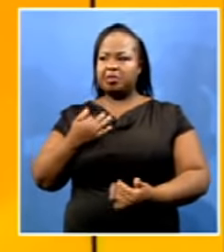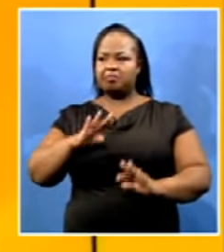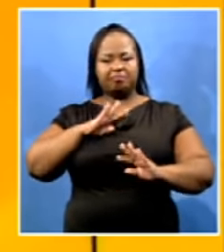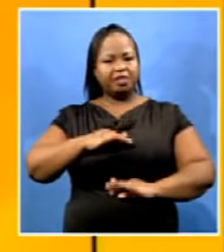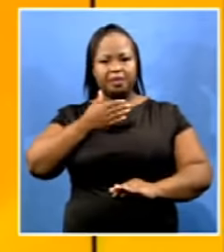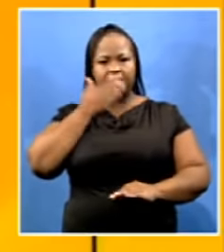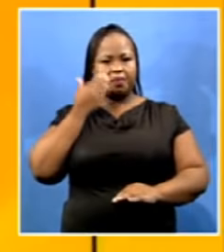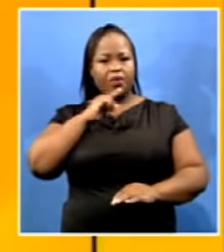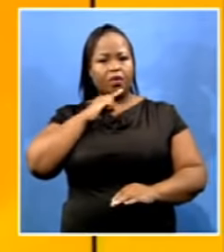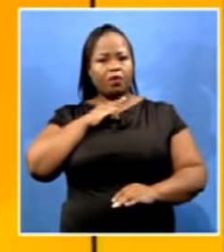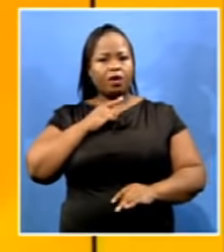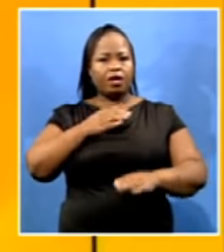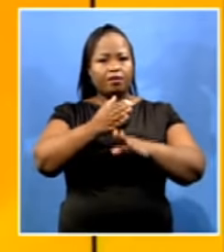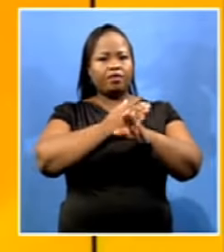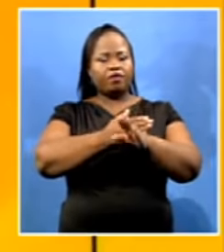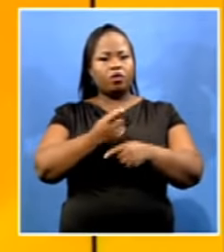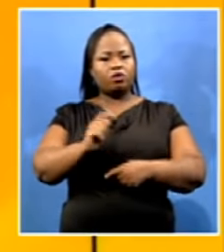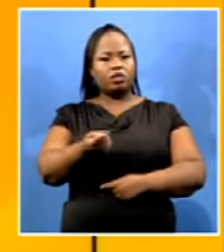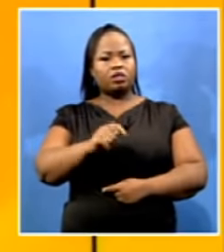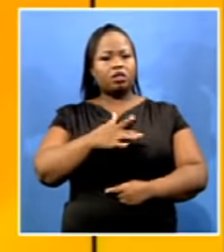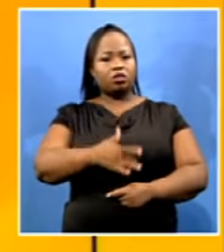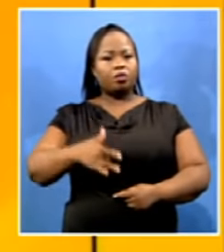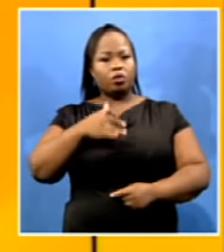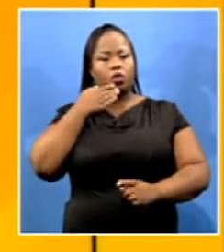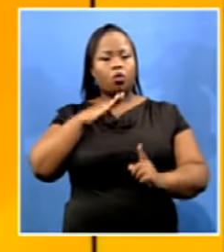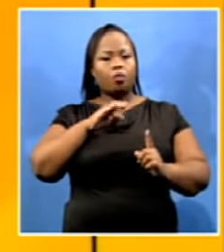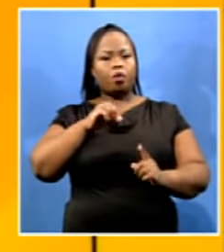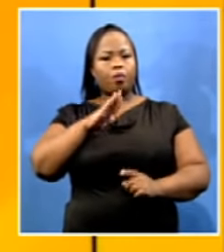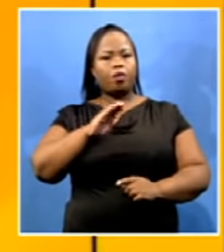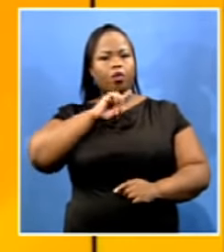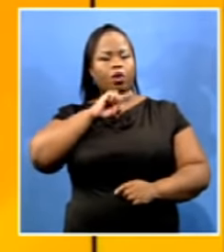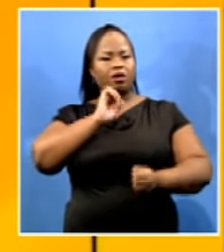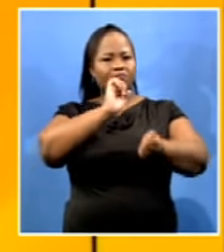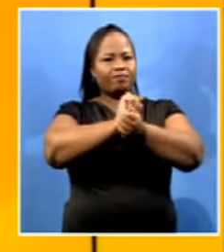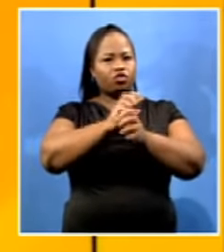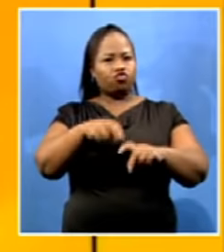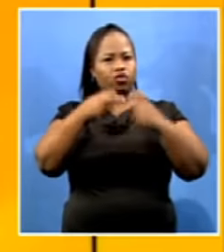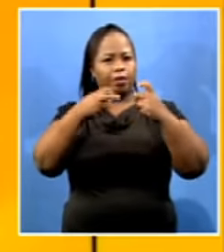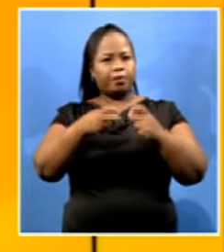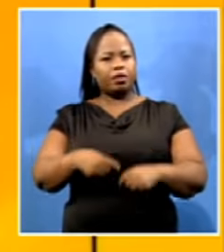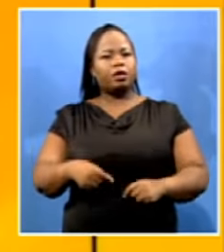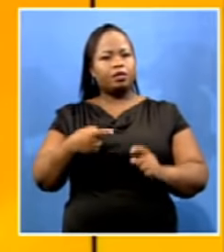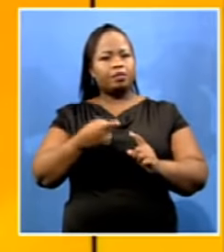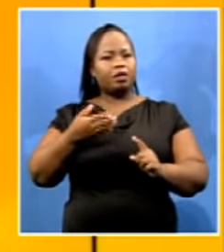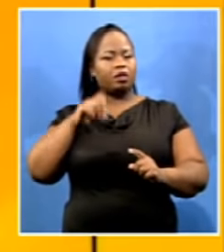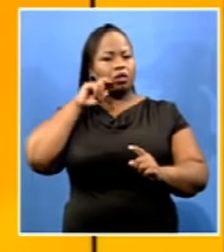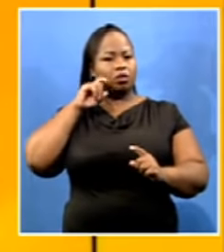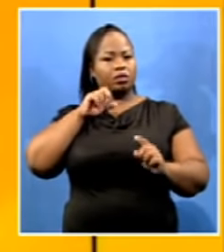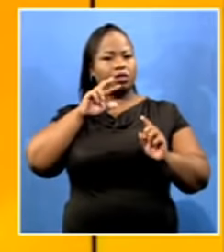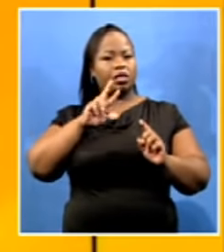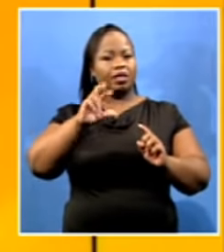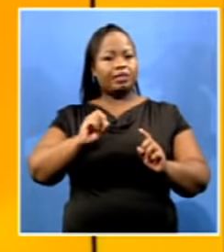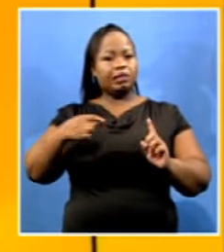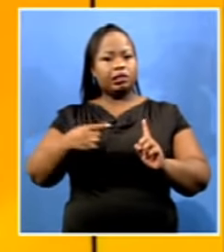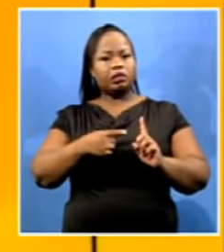over the release of former professional tennis champion Bob Hewitt, who was convicted of raping Jasriel. 80-year-old Hewitt was